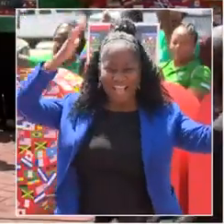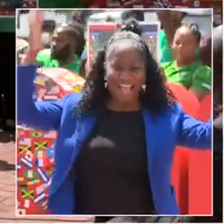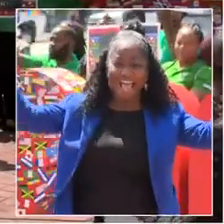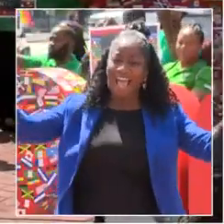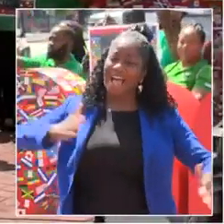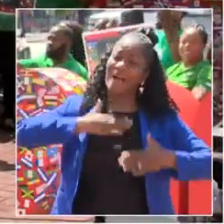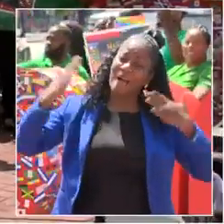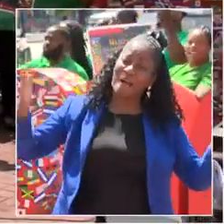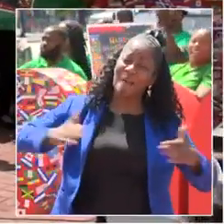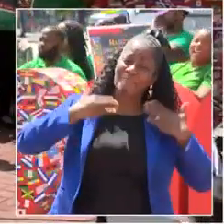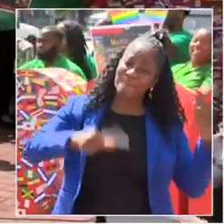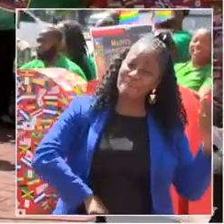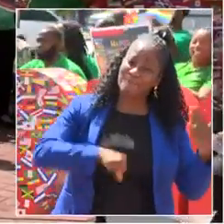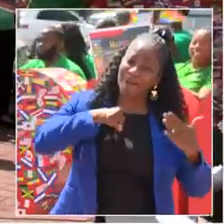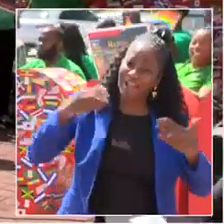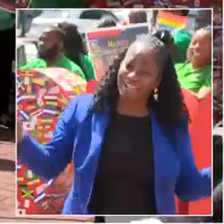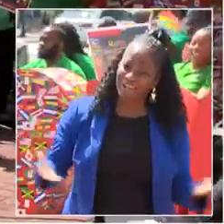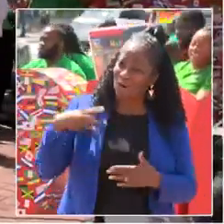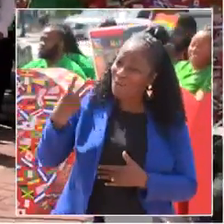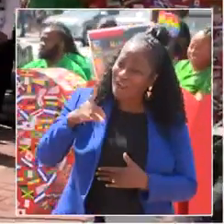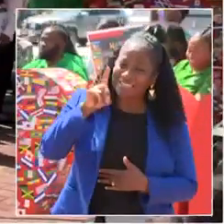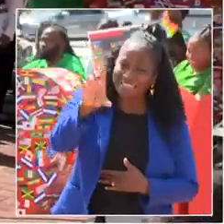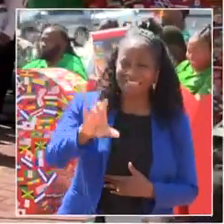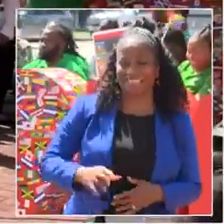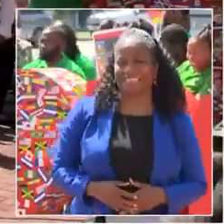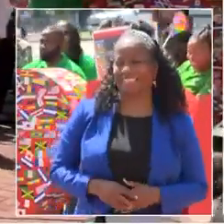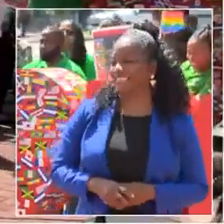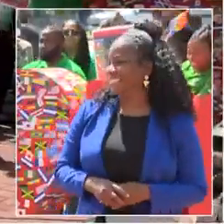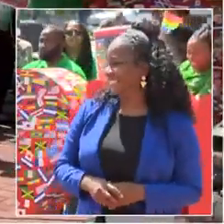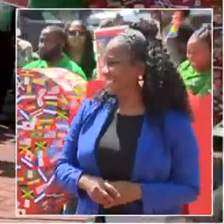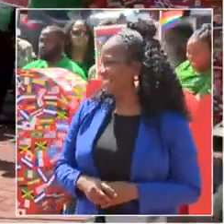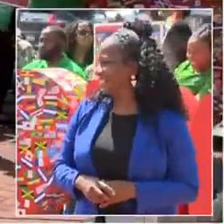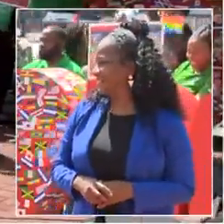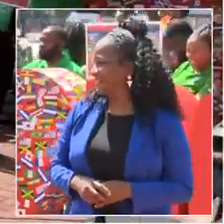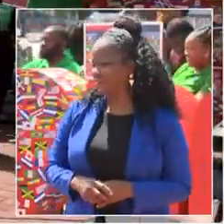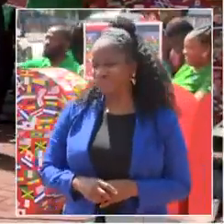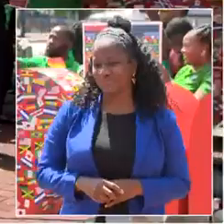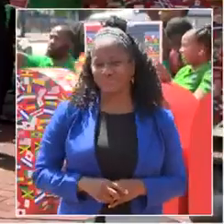Happy Pride in Washington, D.C.